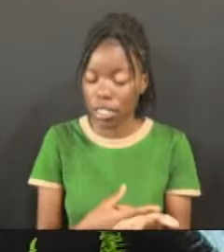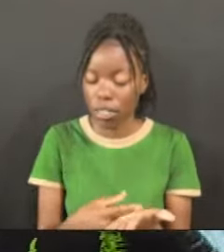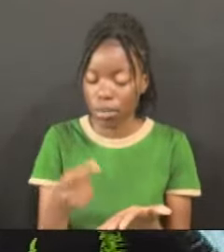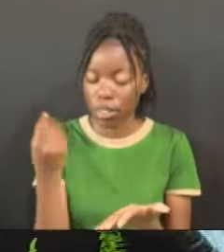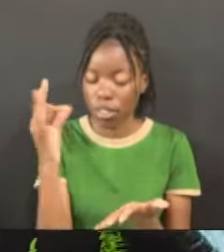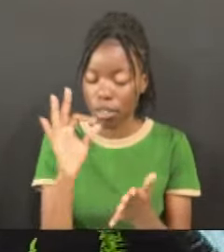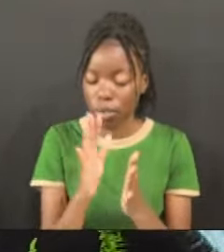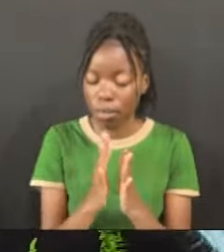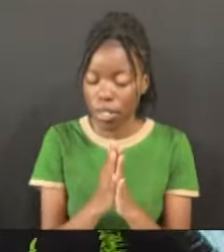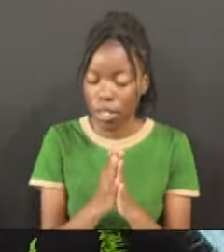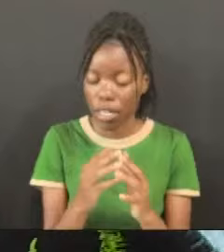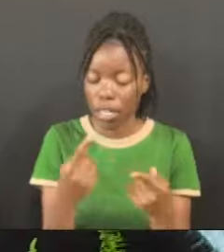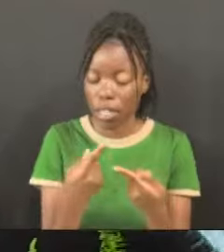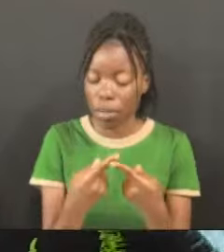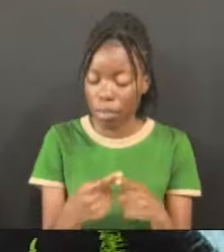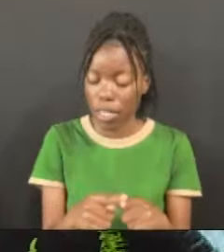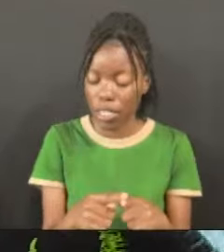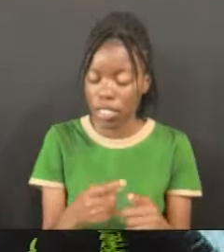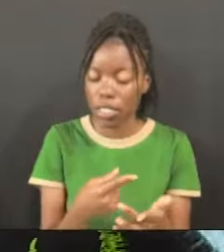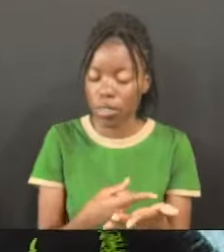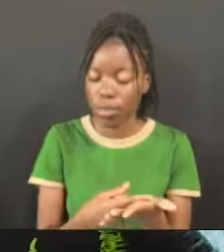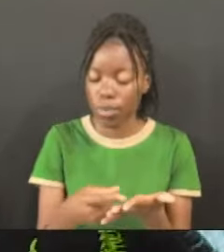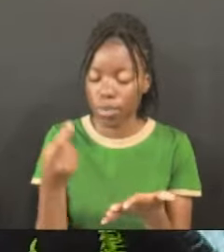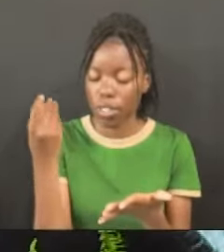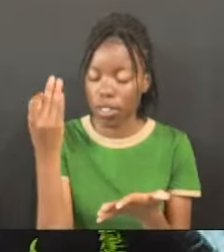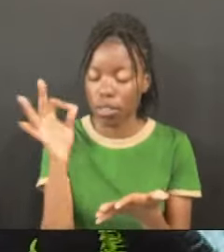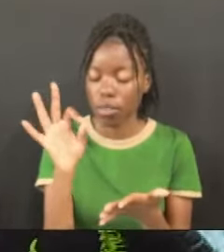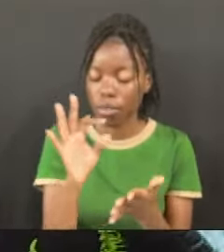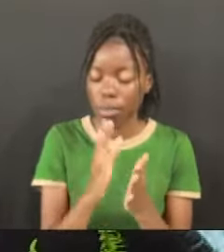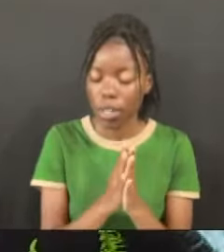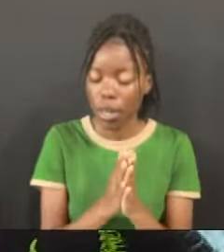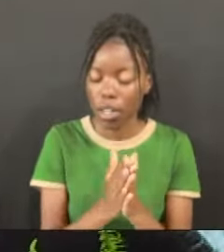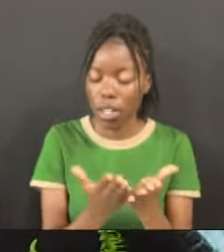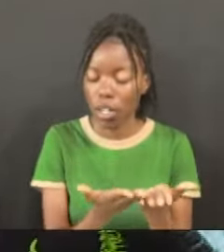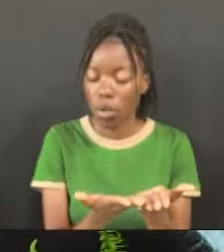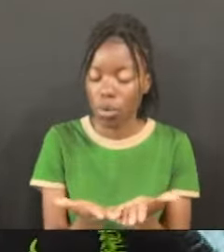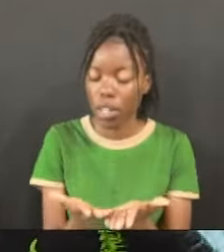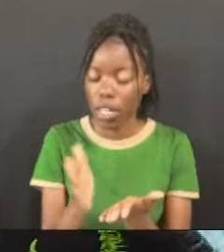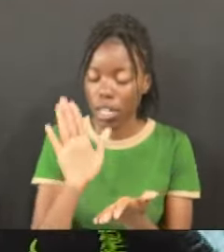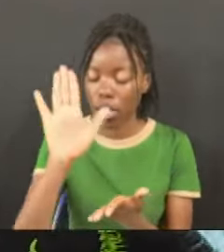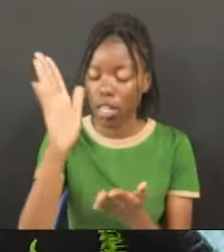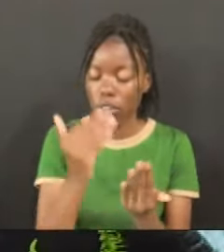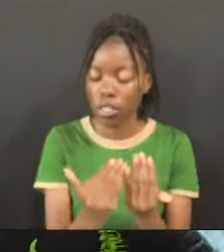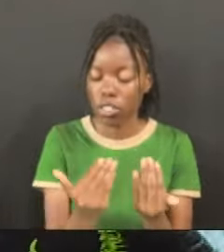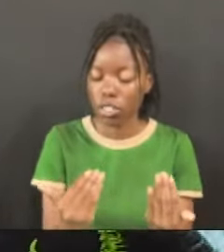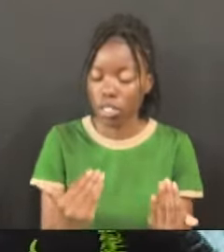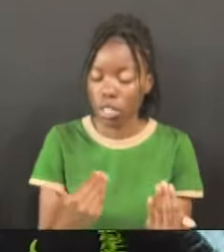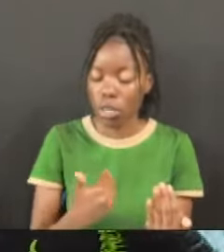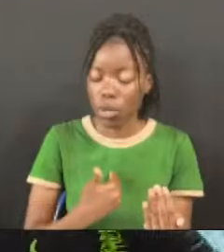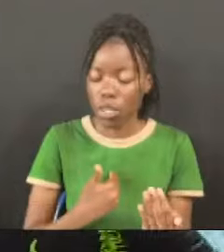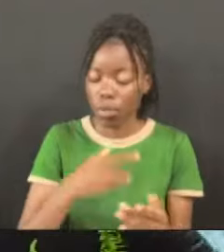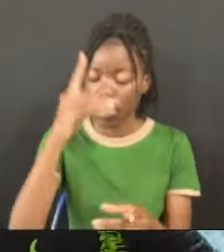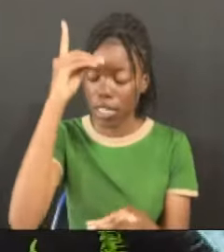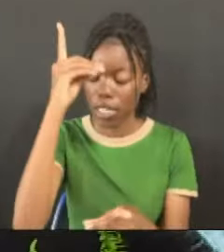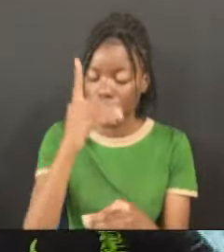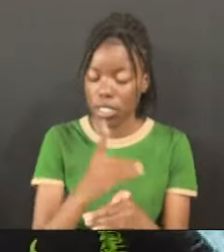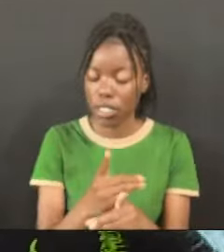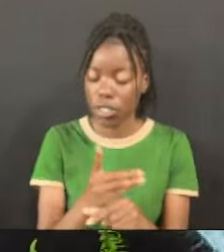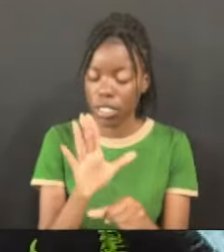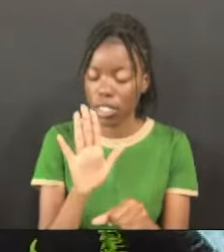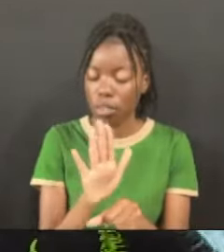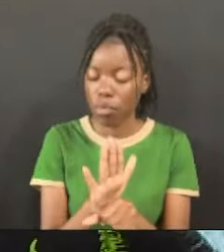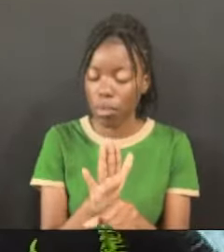be the week of prayer, where your children will make a decision and many will begin